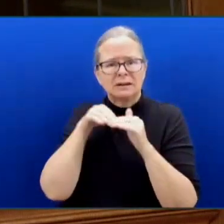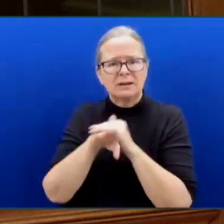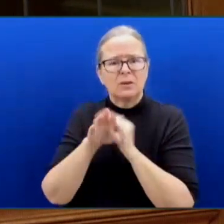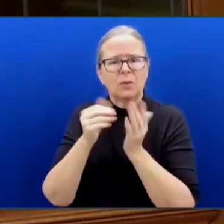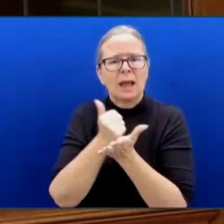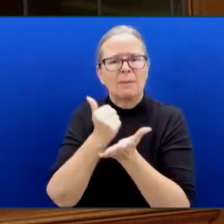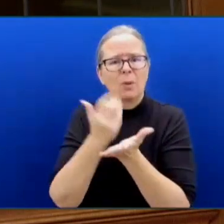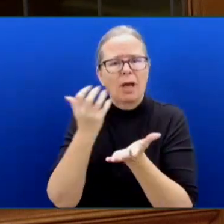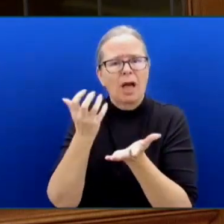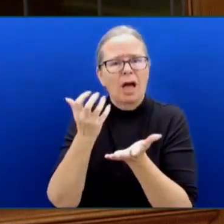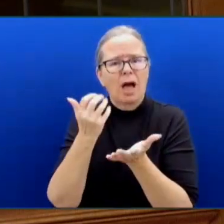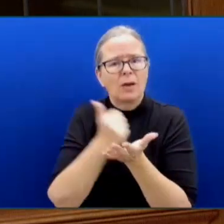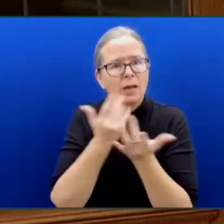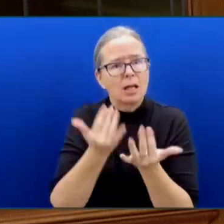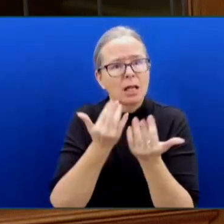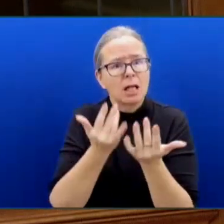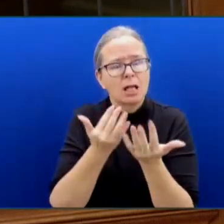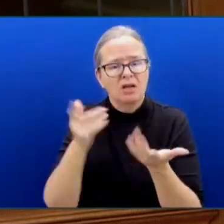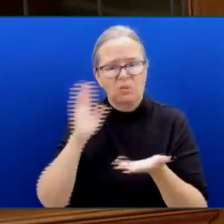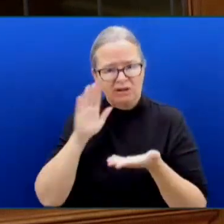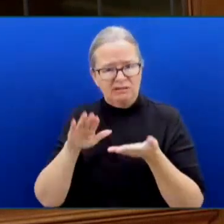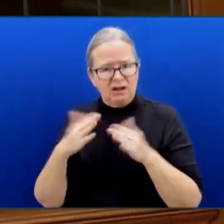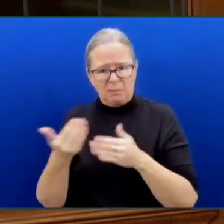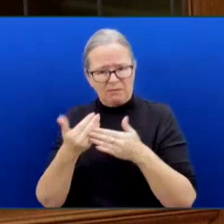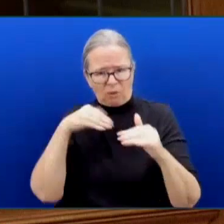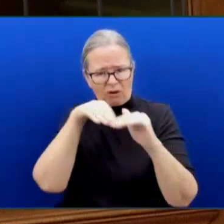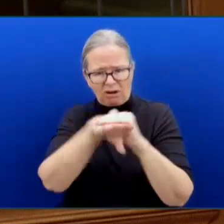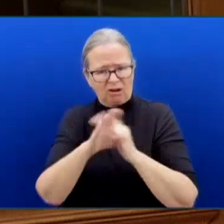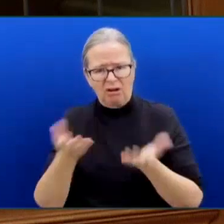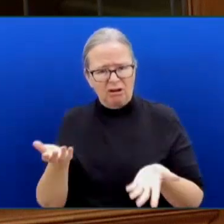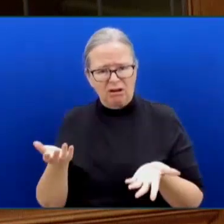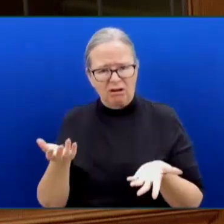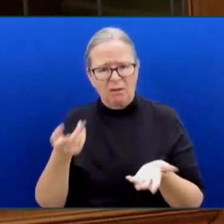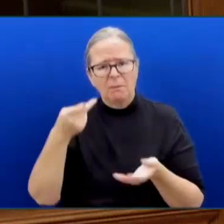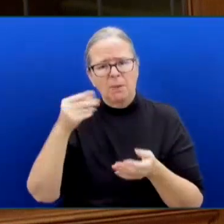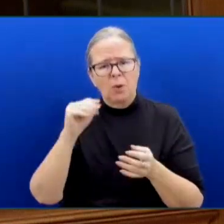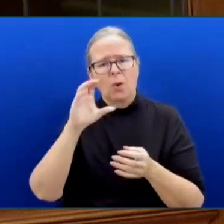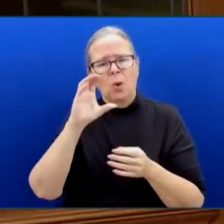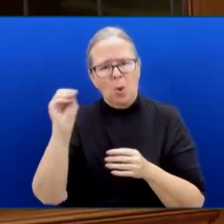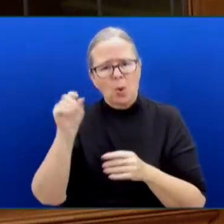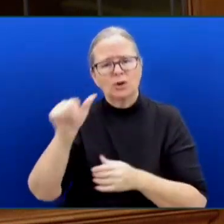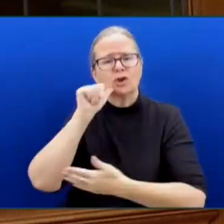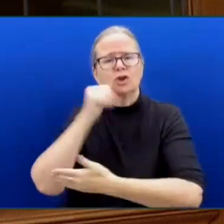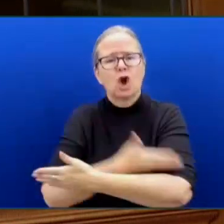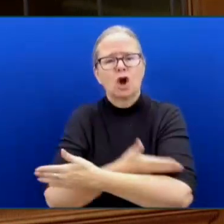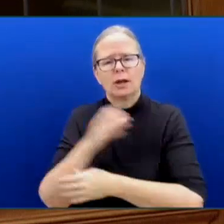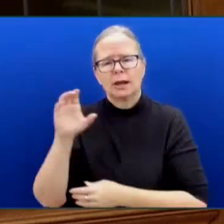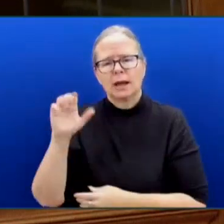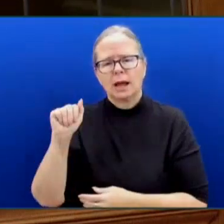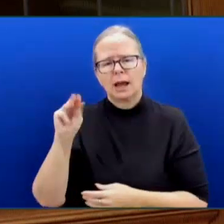Sword in Port Coquitlam, whose daughter Camilla was told by a drug counselor that she could keep